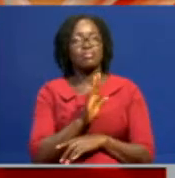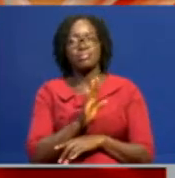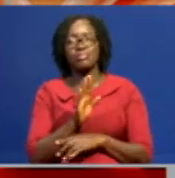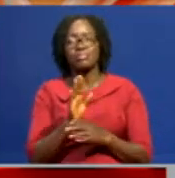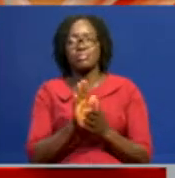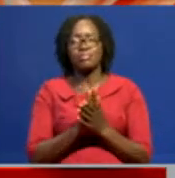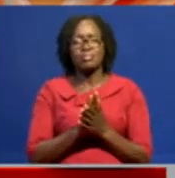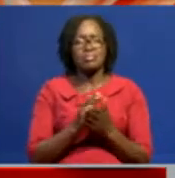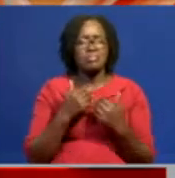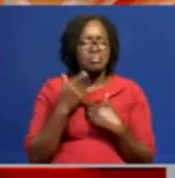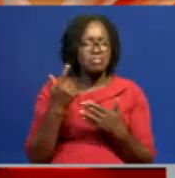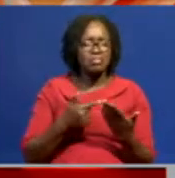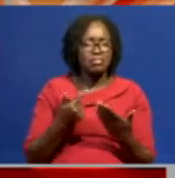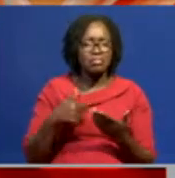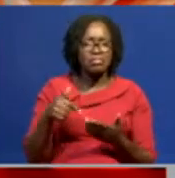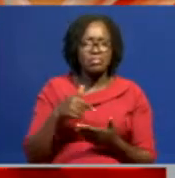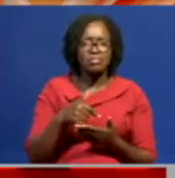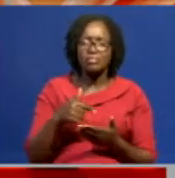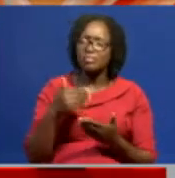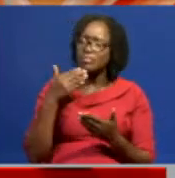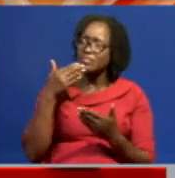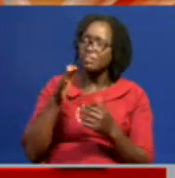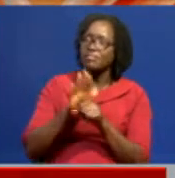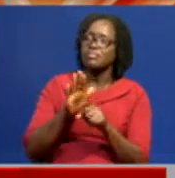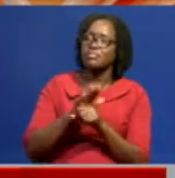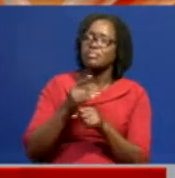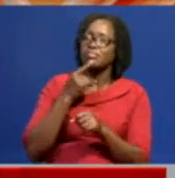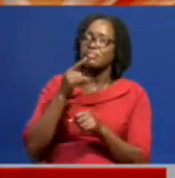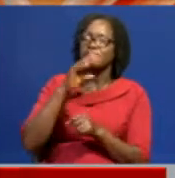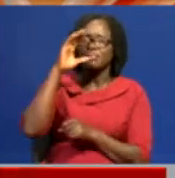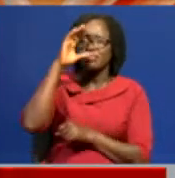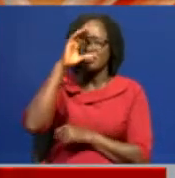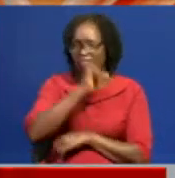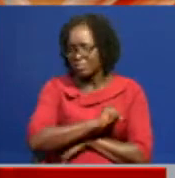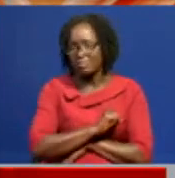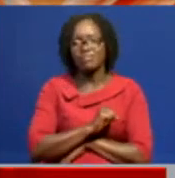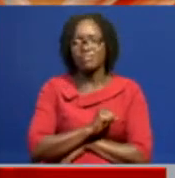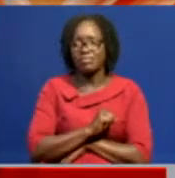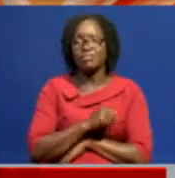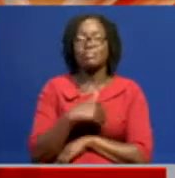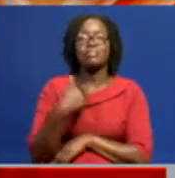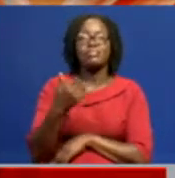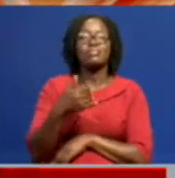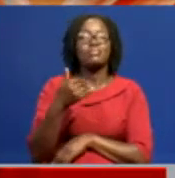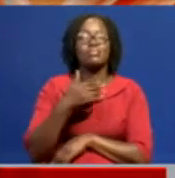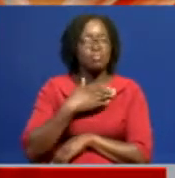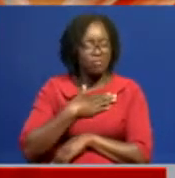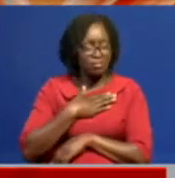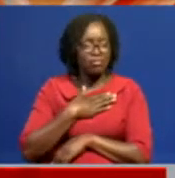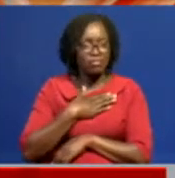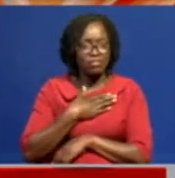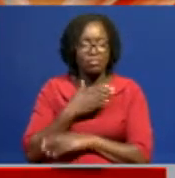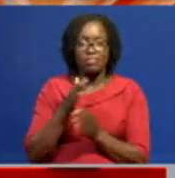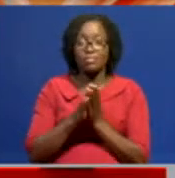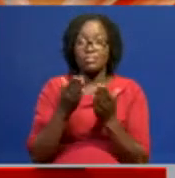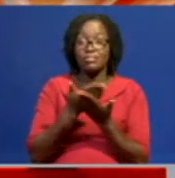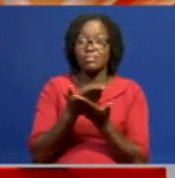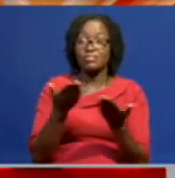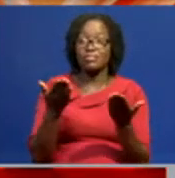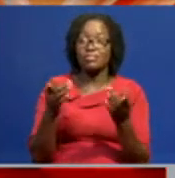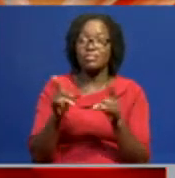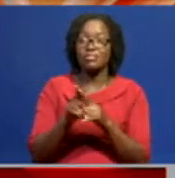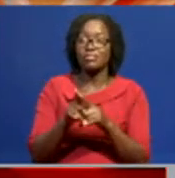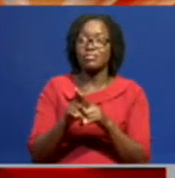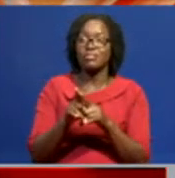What do you have for us today? Thank you so much, Cynthia. I for sure missed you so much, and it's always an honor being on you with us on the same